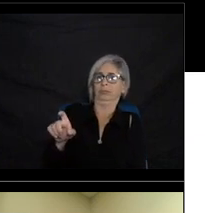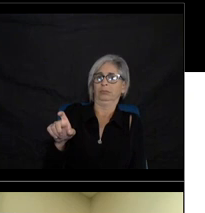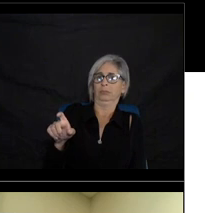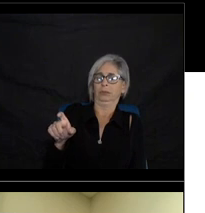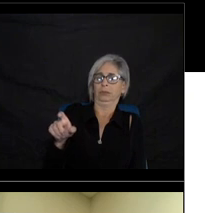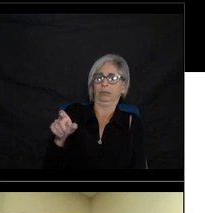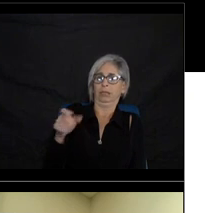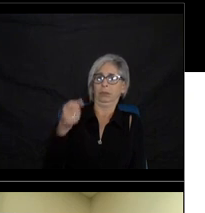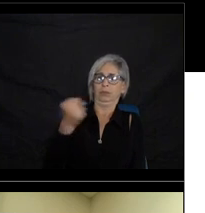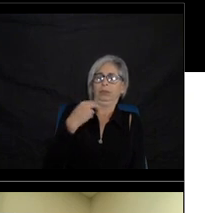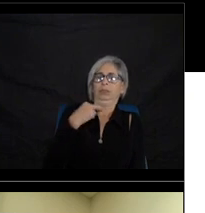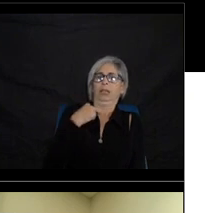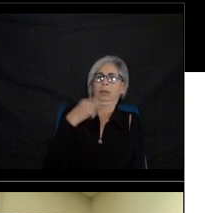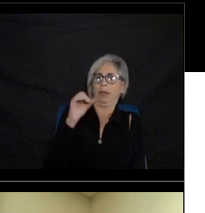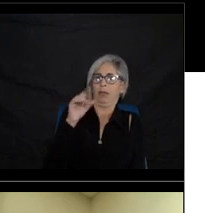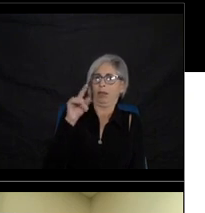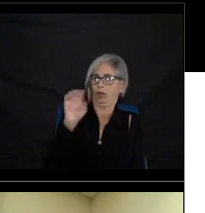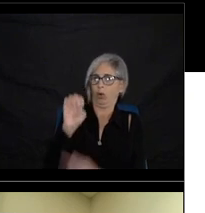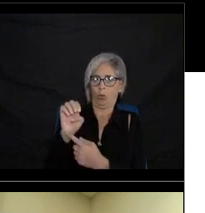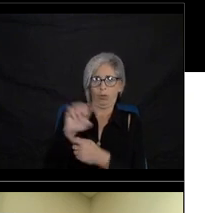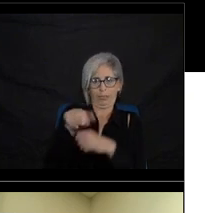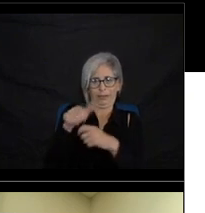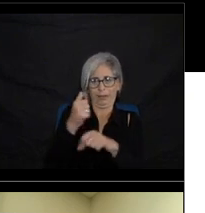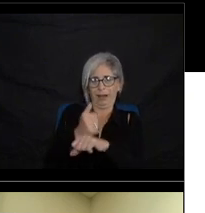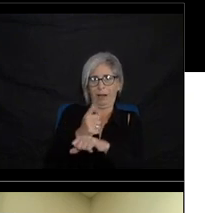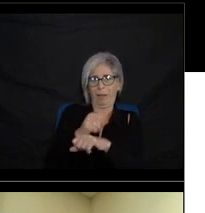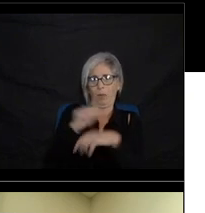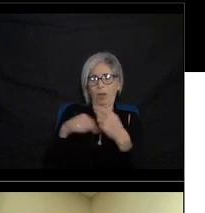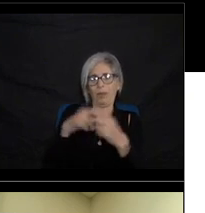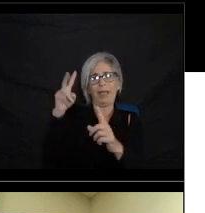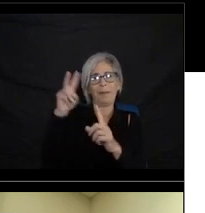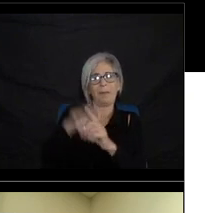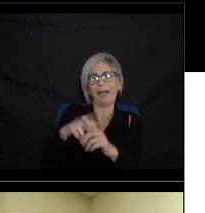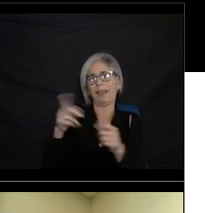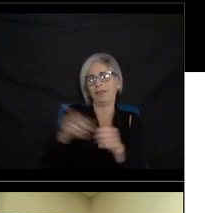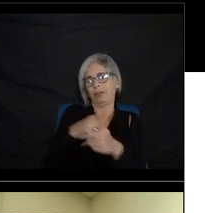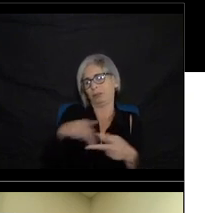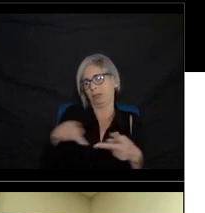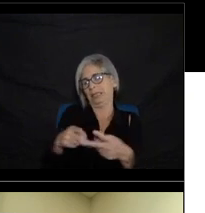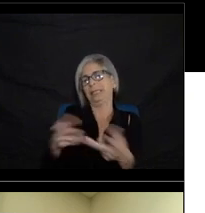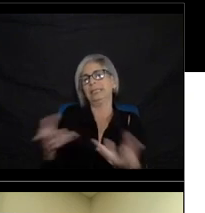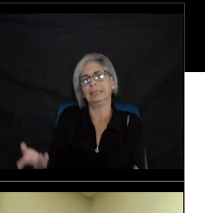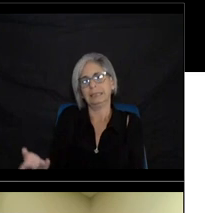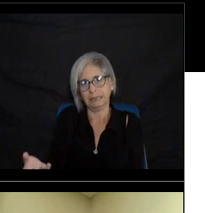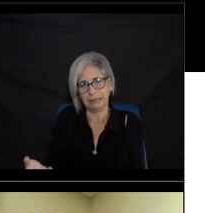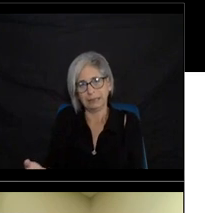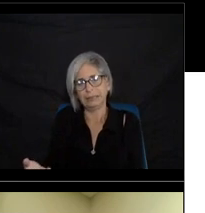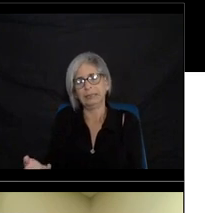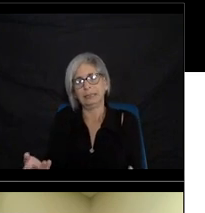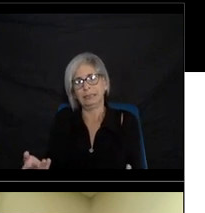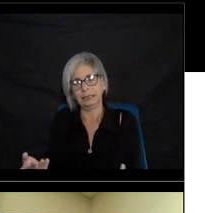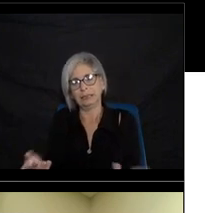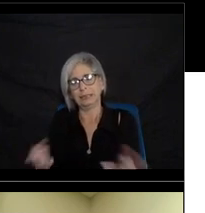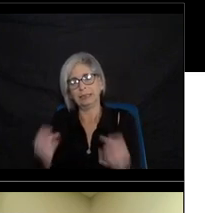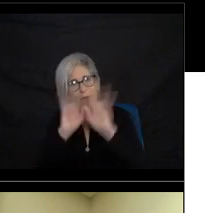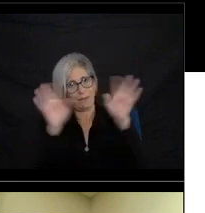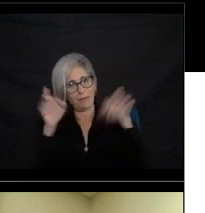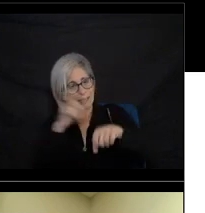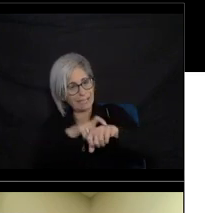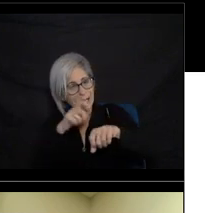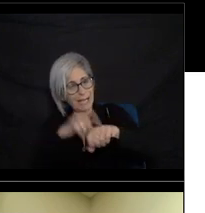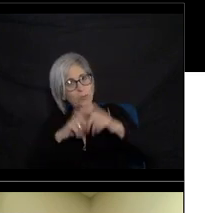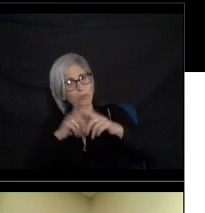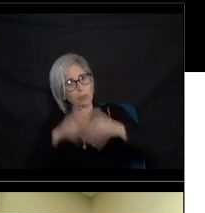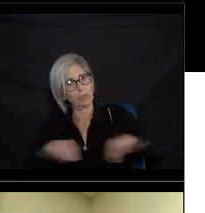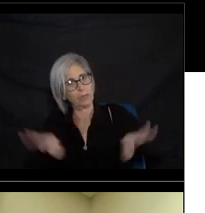the provisions of the code in place when they made their application. So right. Obviously time is